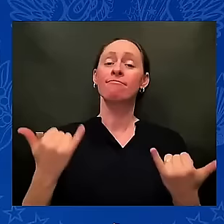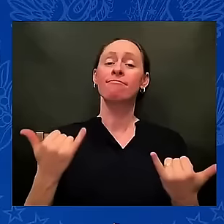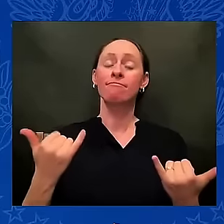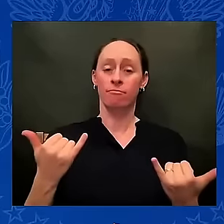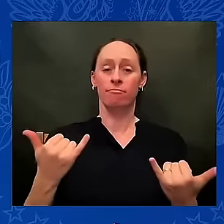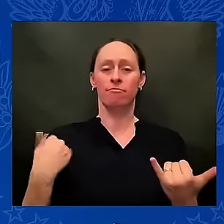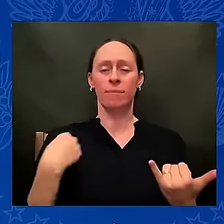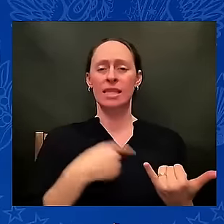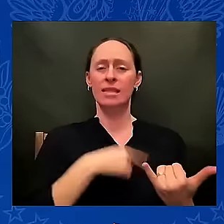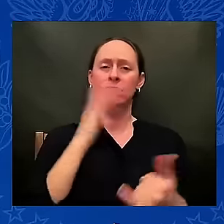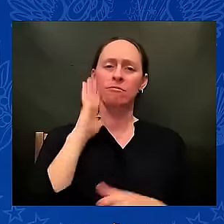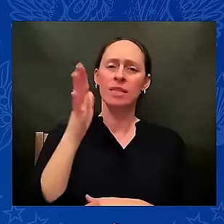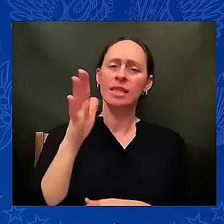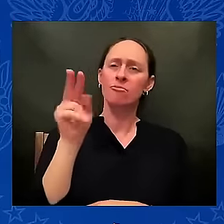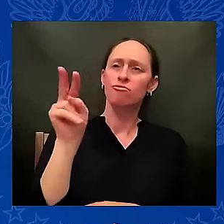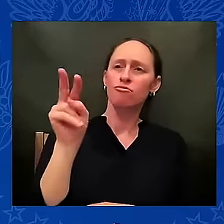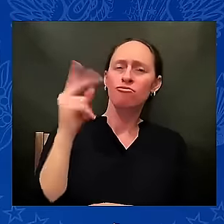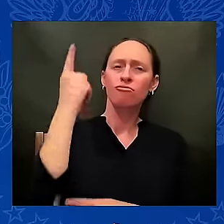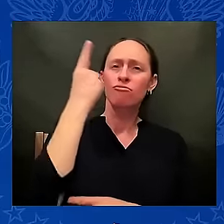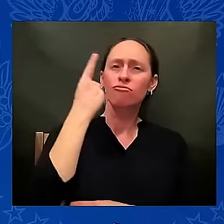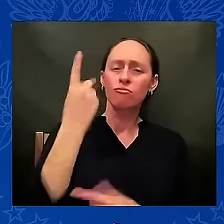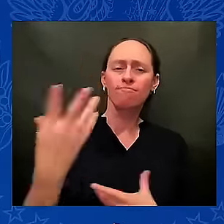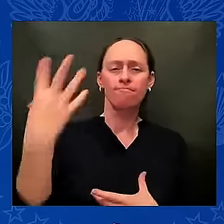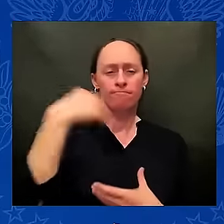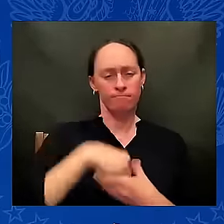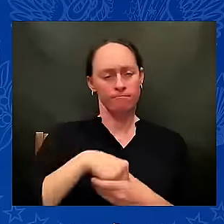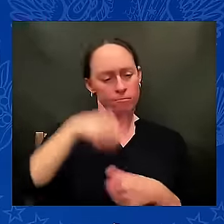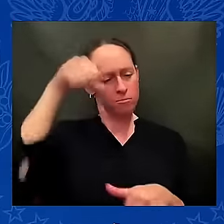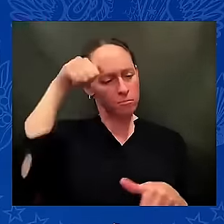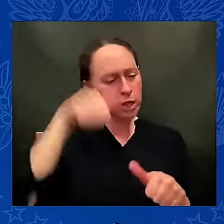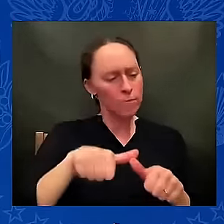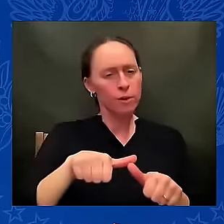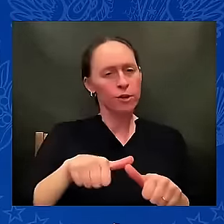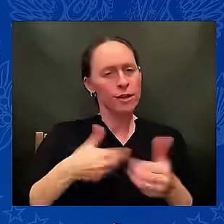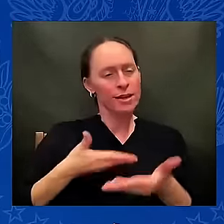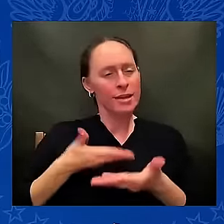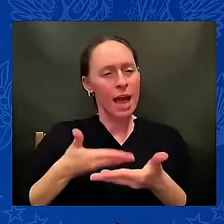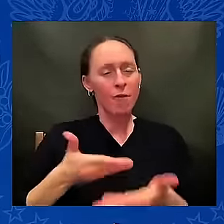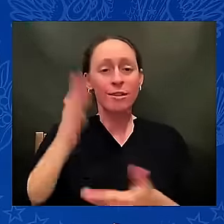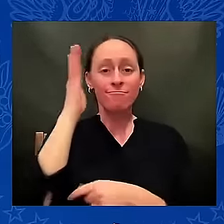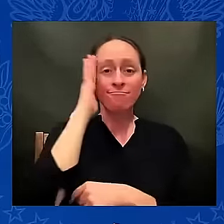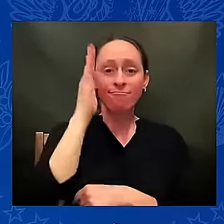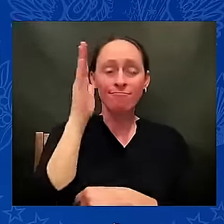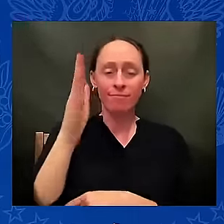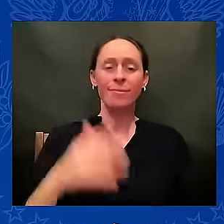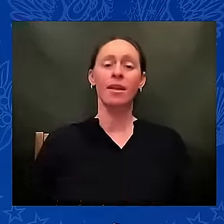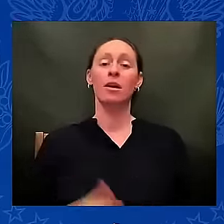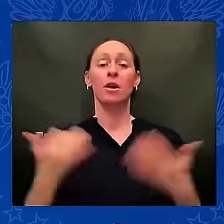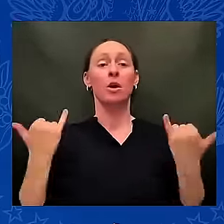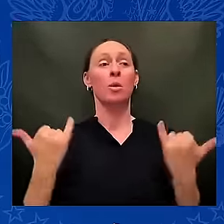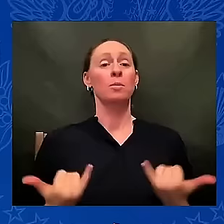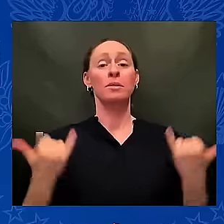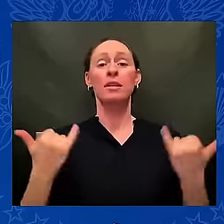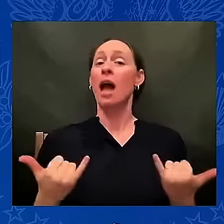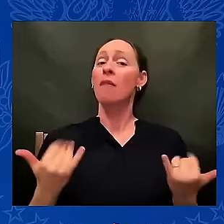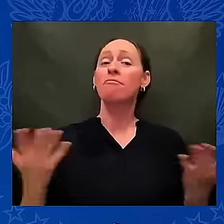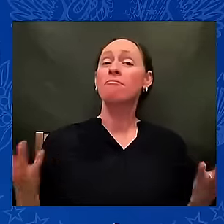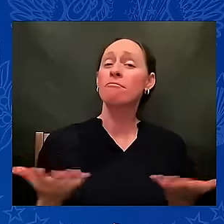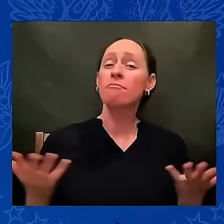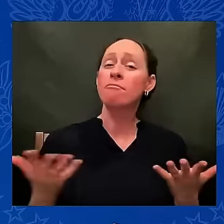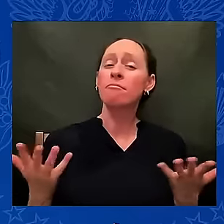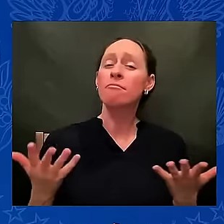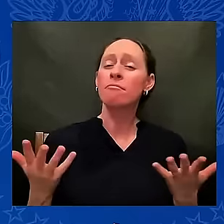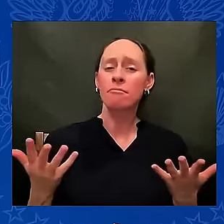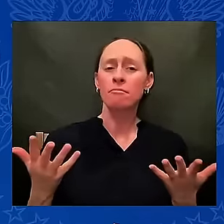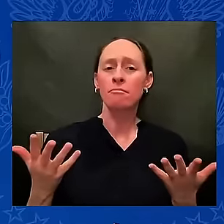future generations. This is a day built on respect and honor. We all